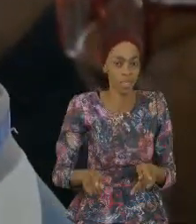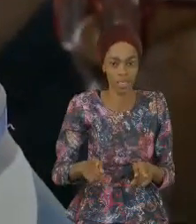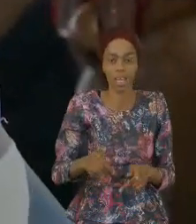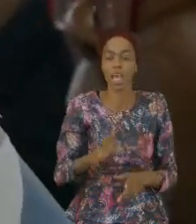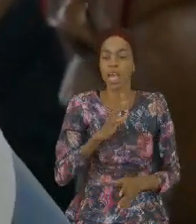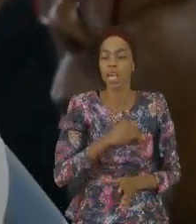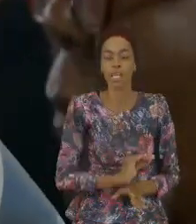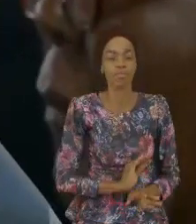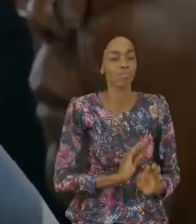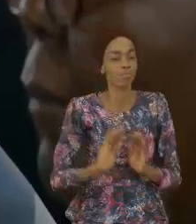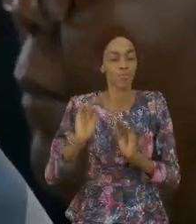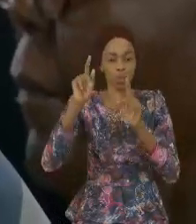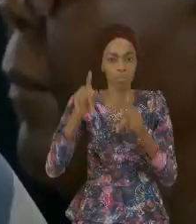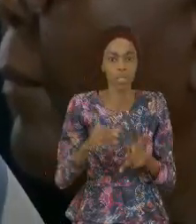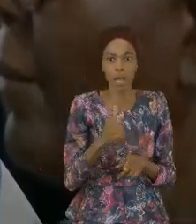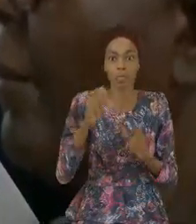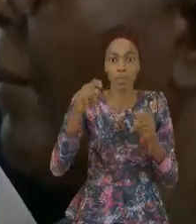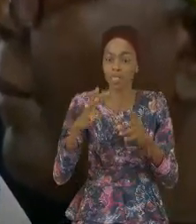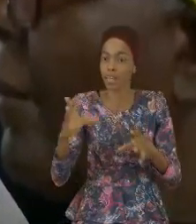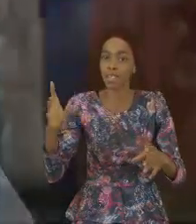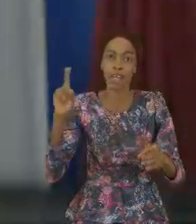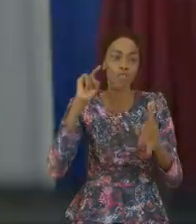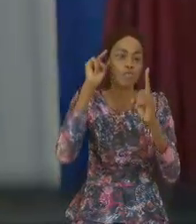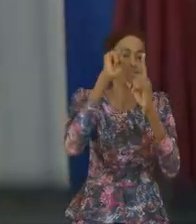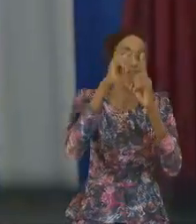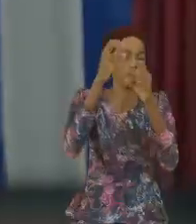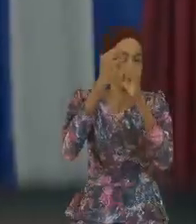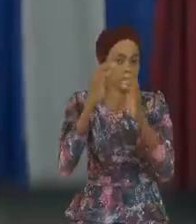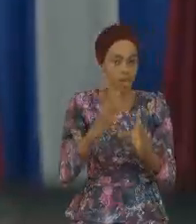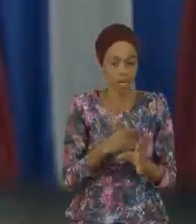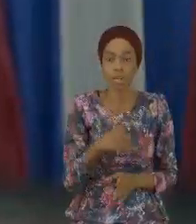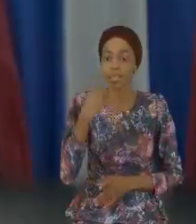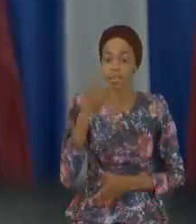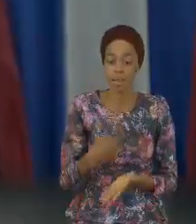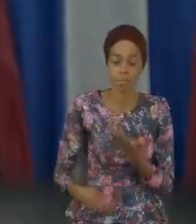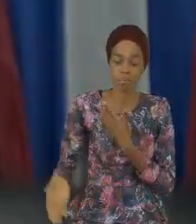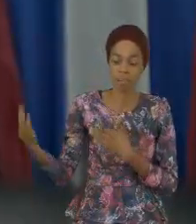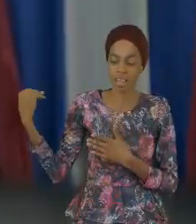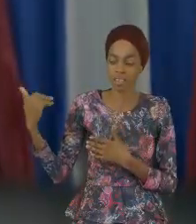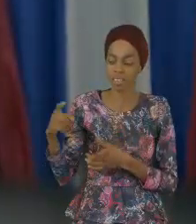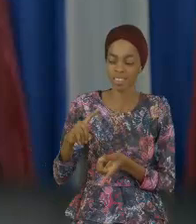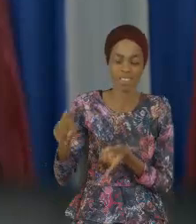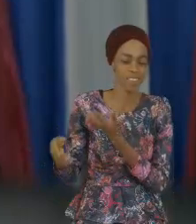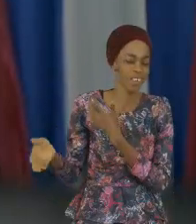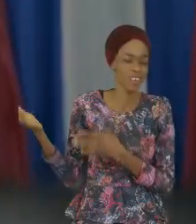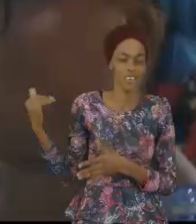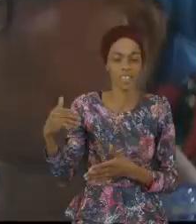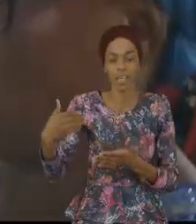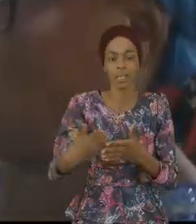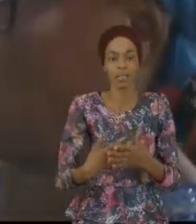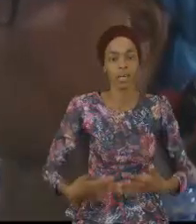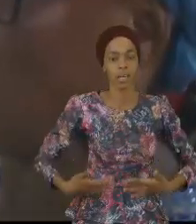person that is a go-getter, and say, the past is gone, a new life has